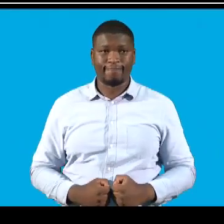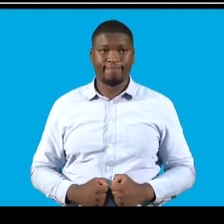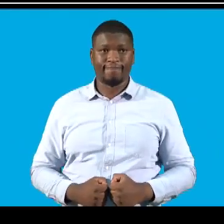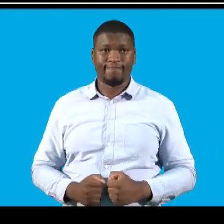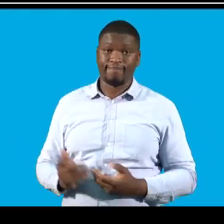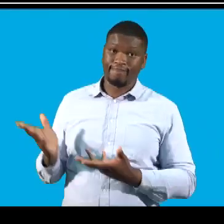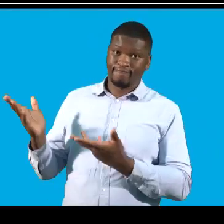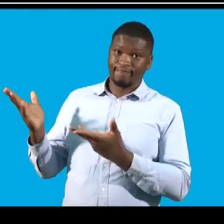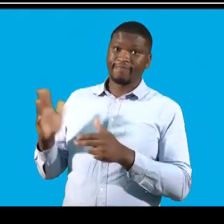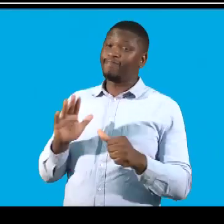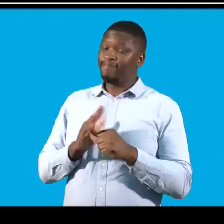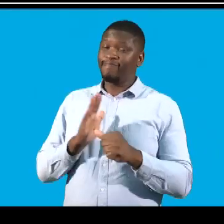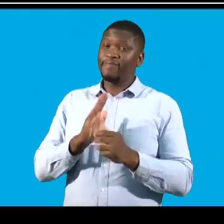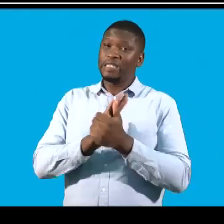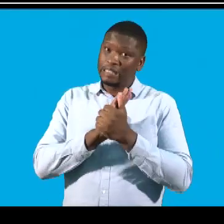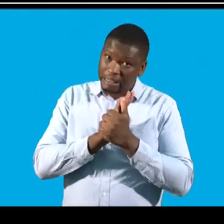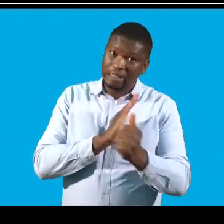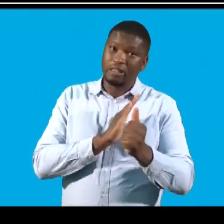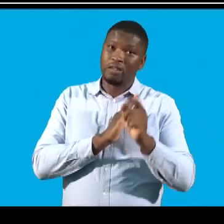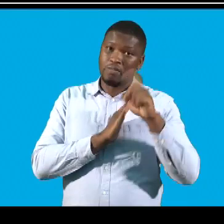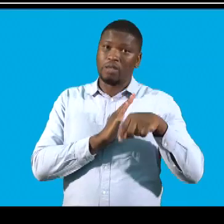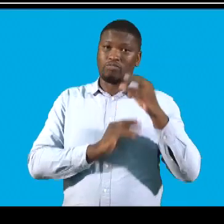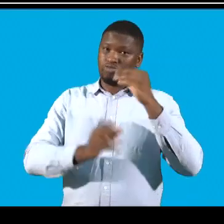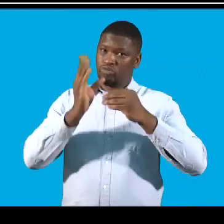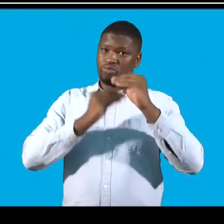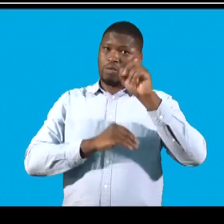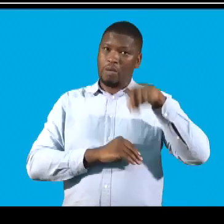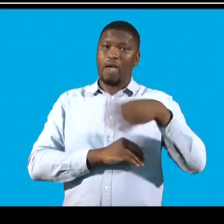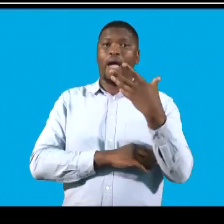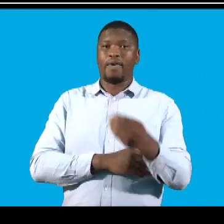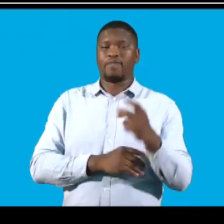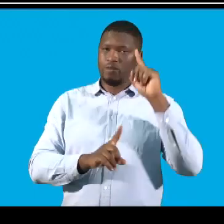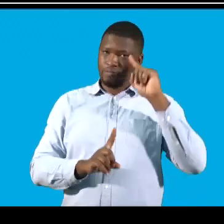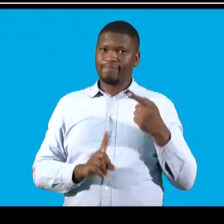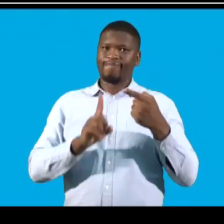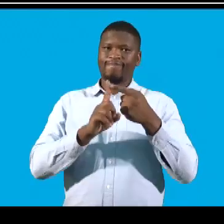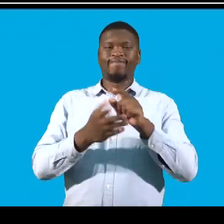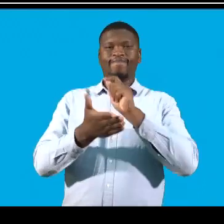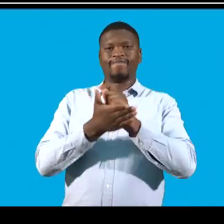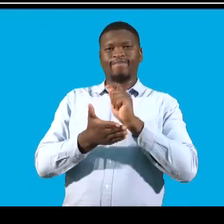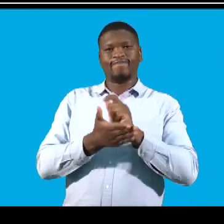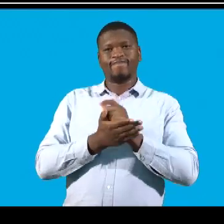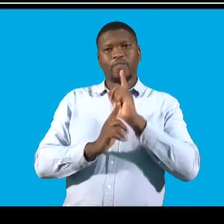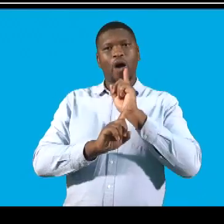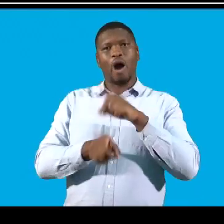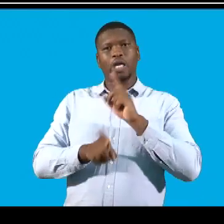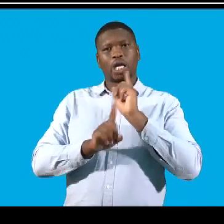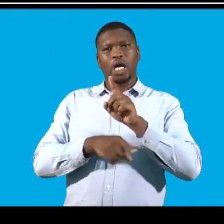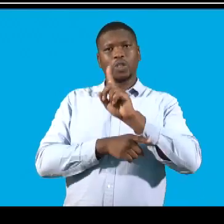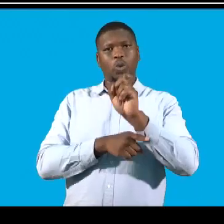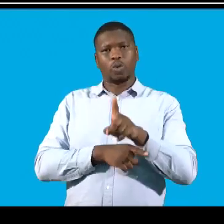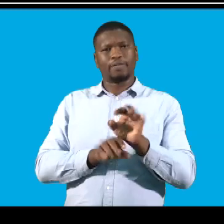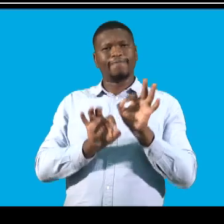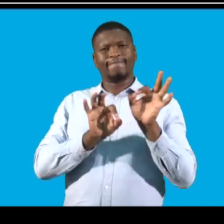These are very important competencies and skills that you will need in order to write and answer questions